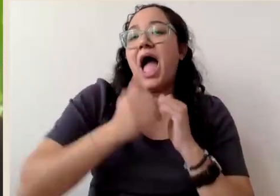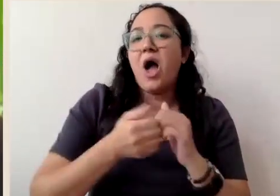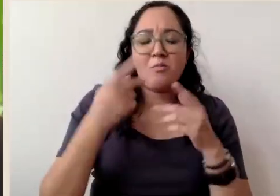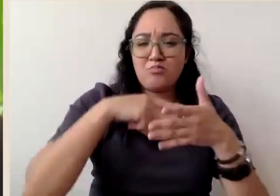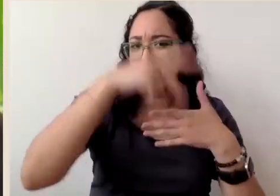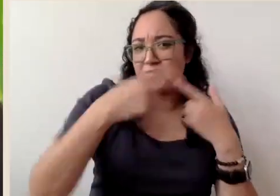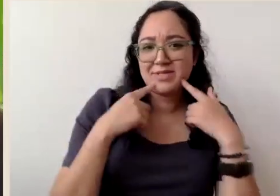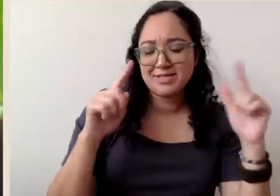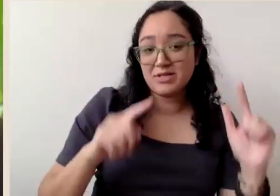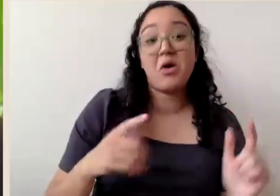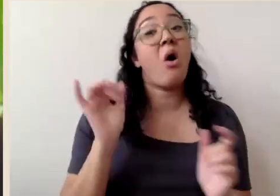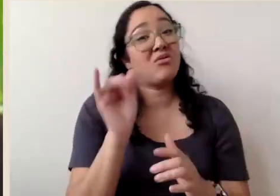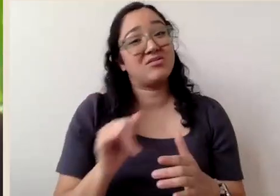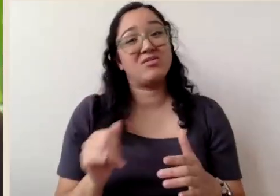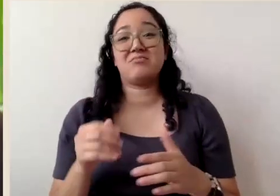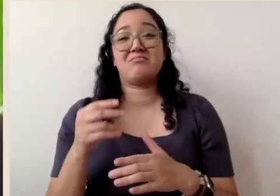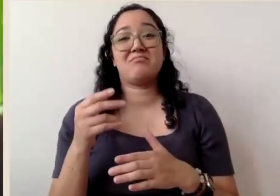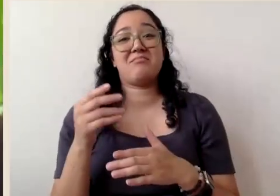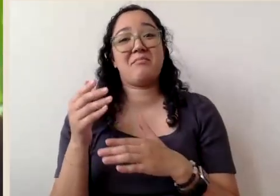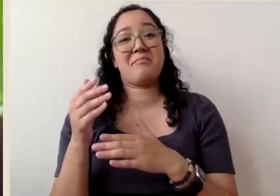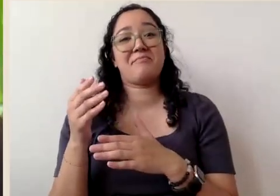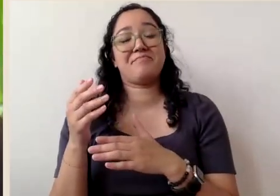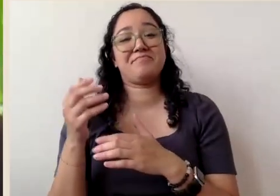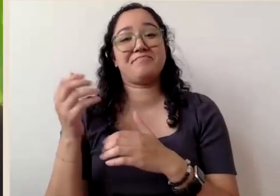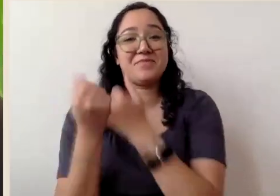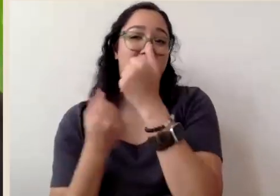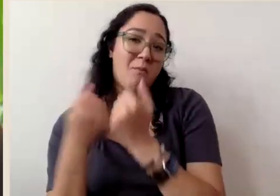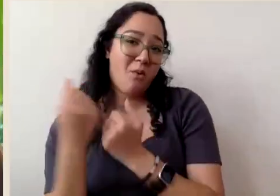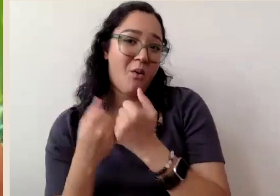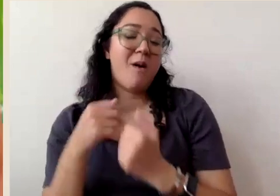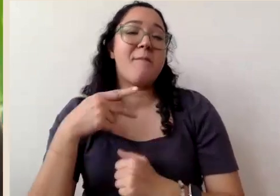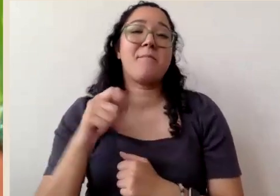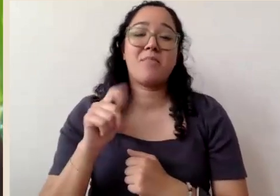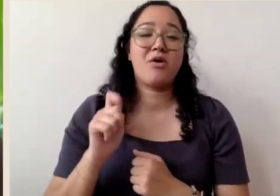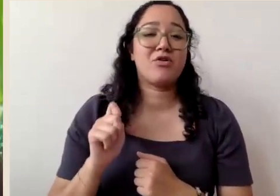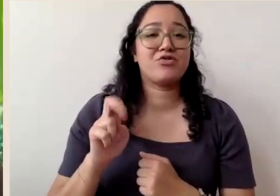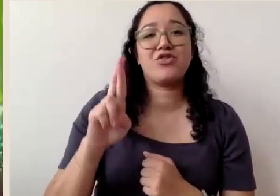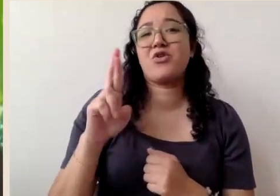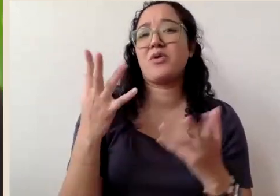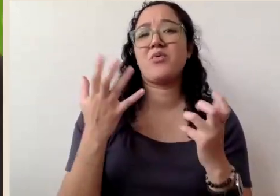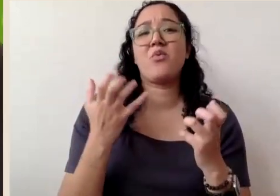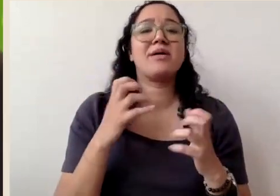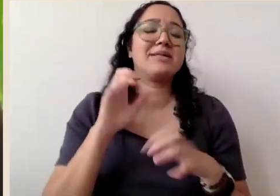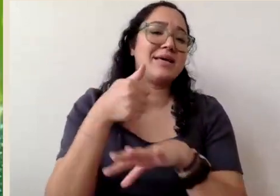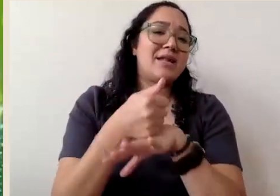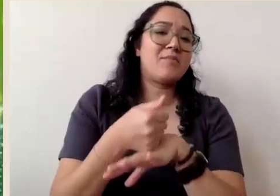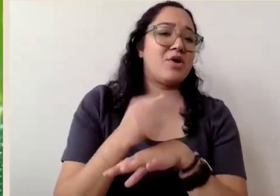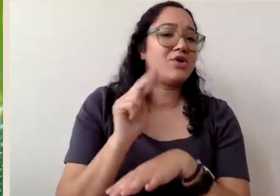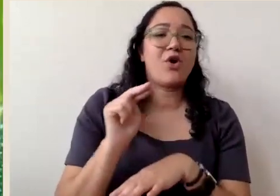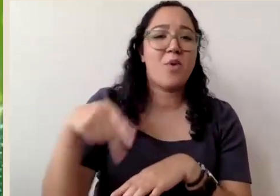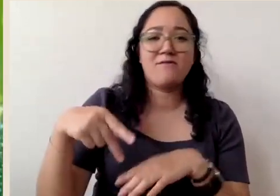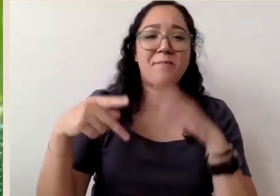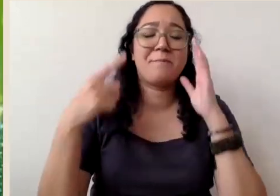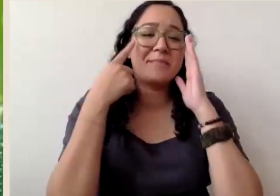But that's where partners come in as well. I mean, that's a big reason in terms of why we decided to work as a nonprofit is because